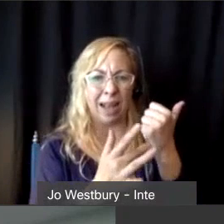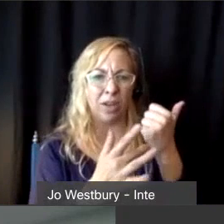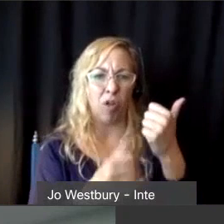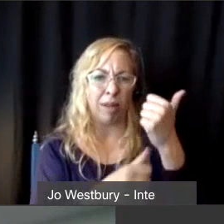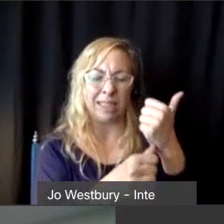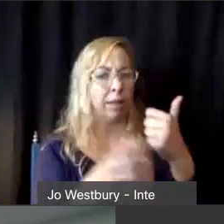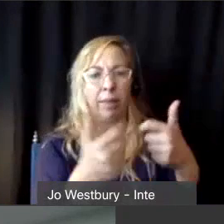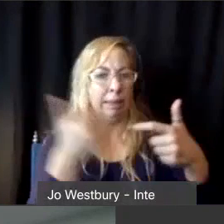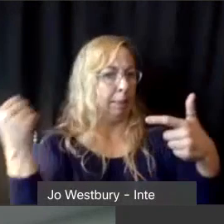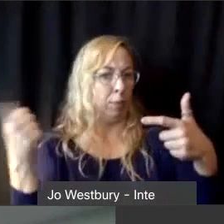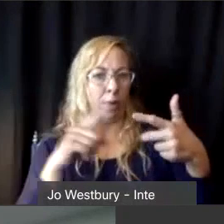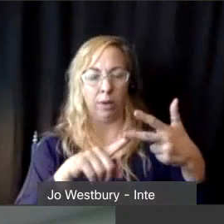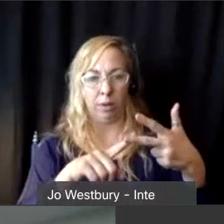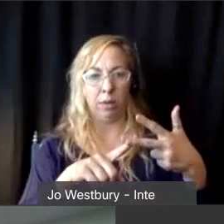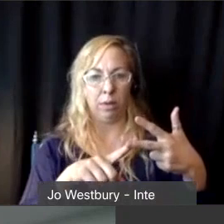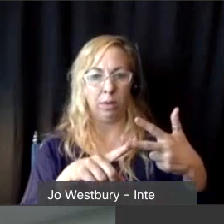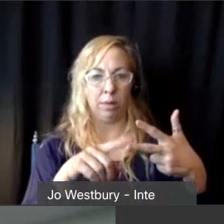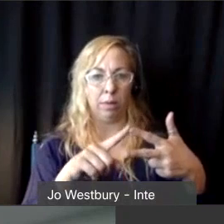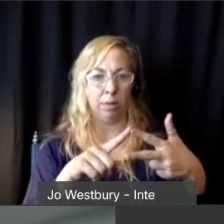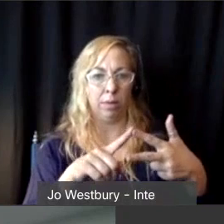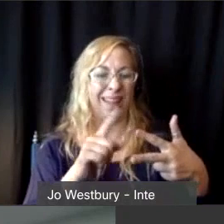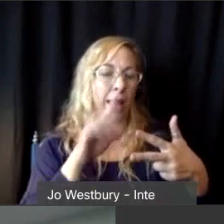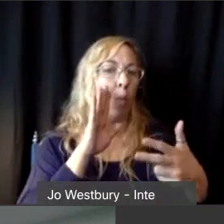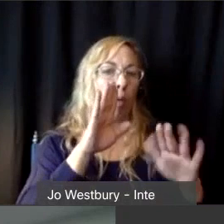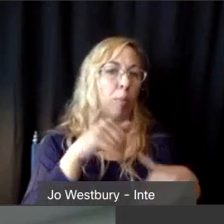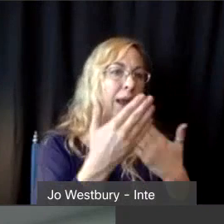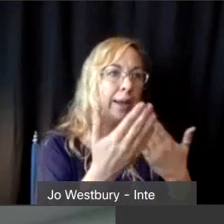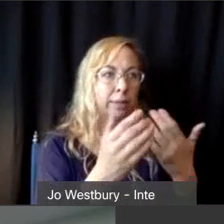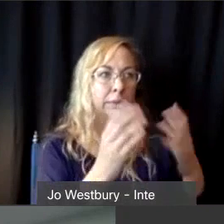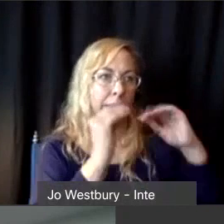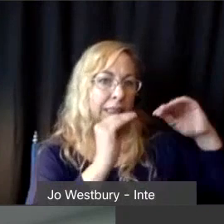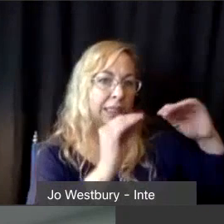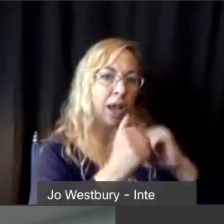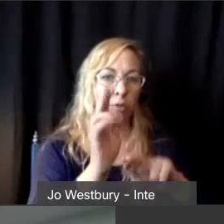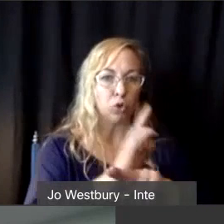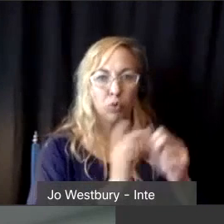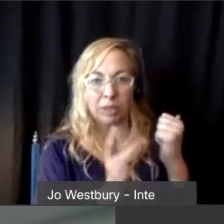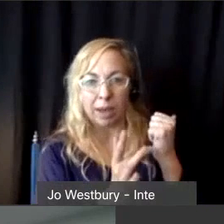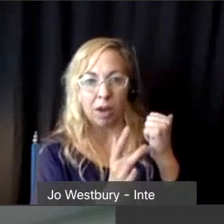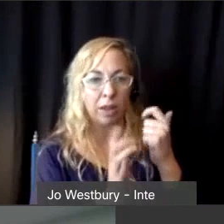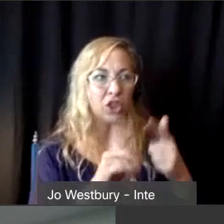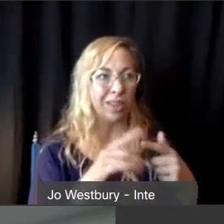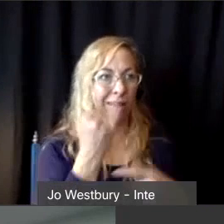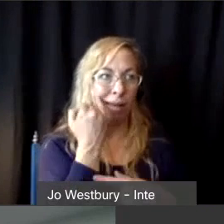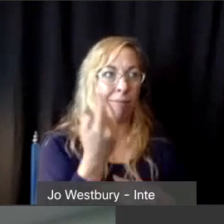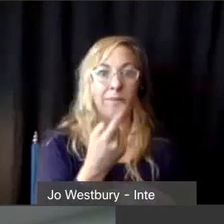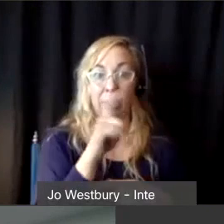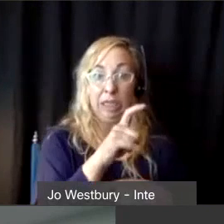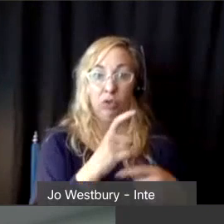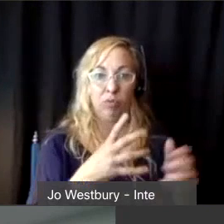authorization, which provides, the technical training and any updates to the